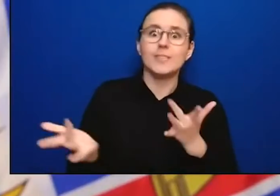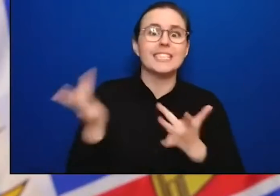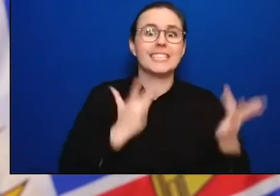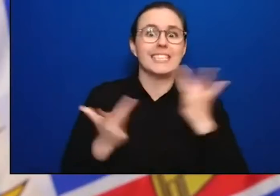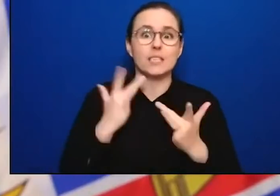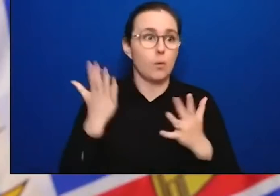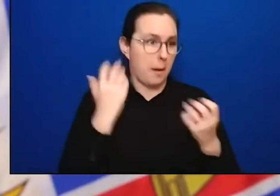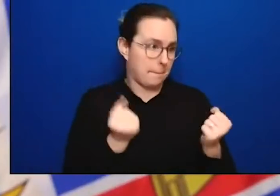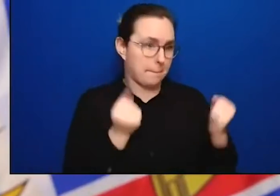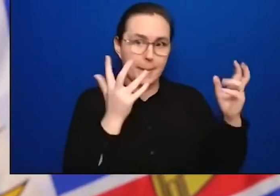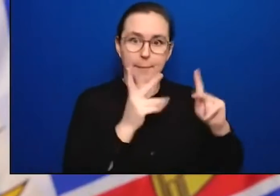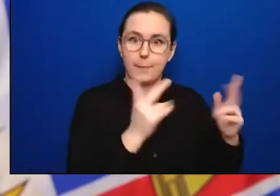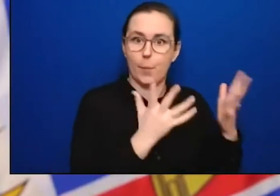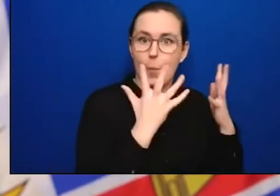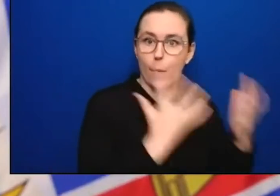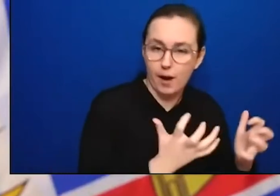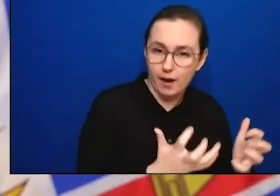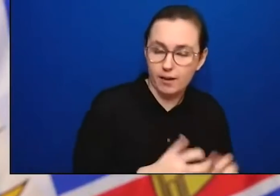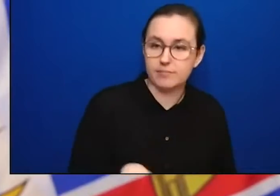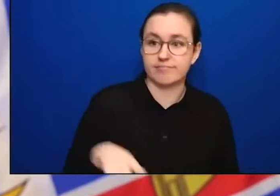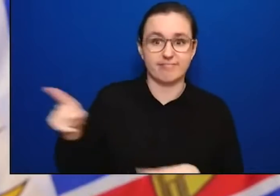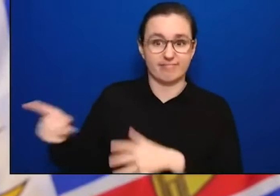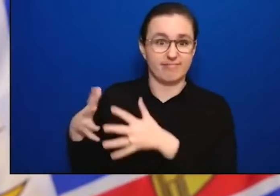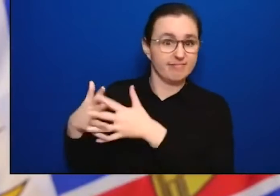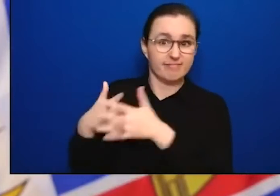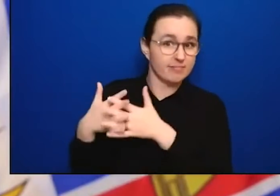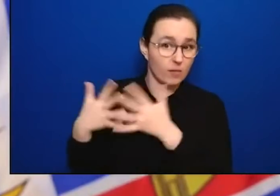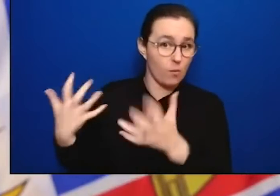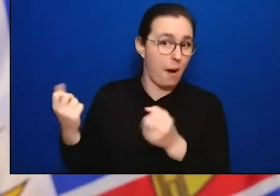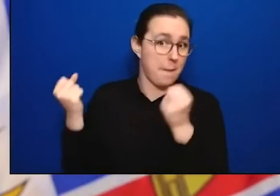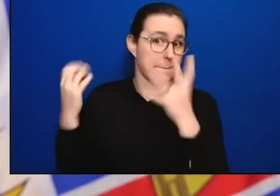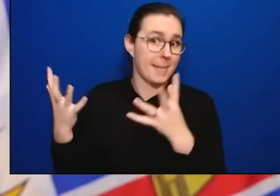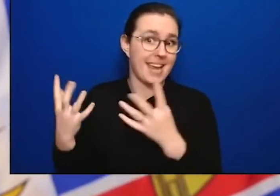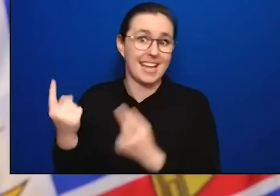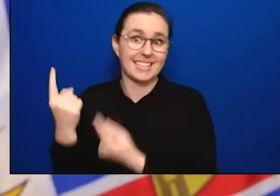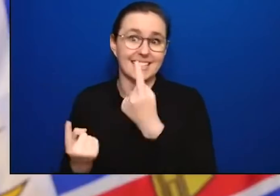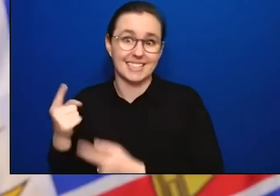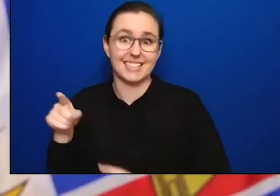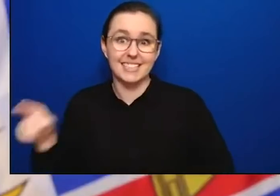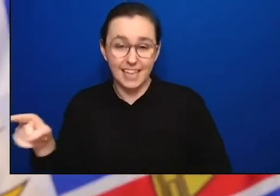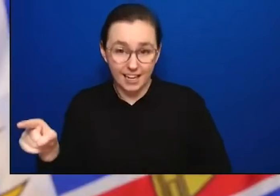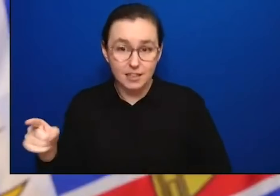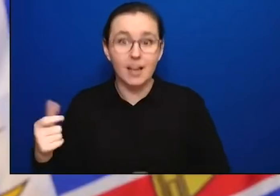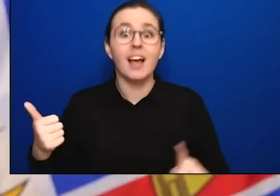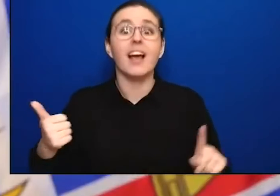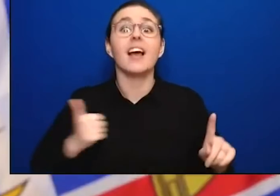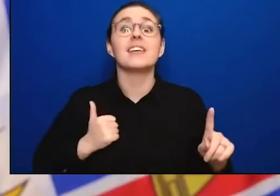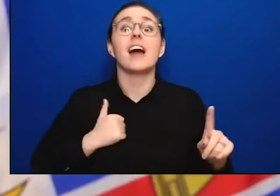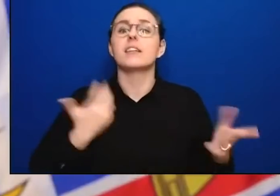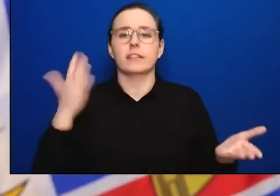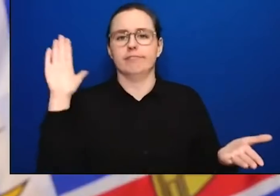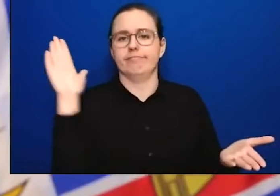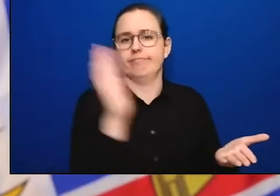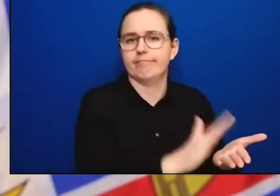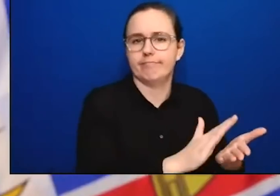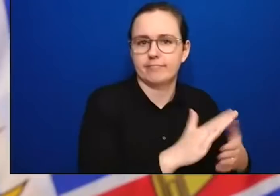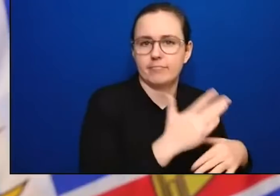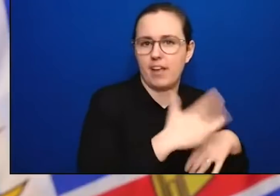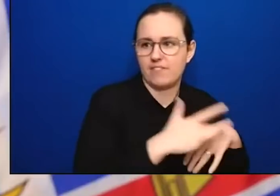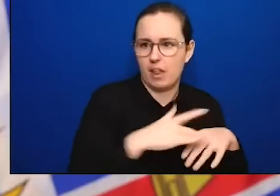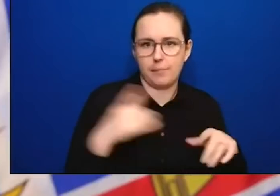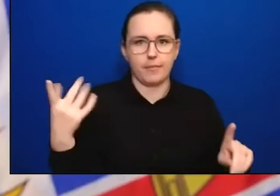they've been trying to get large numbers. It affects the amounts that we've been getting from Canada, so I expect that has something to do with it as